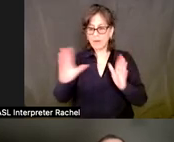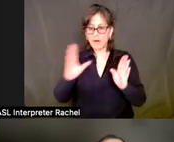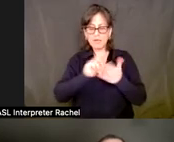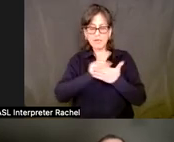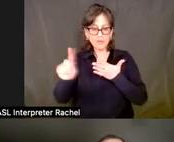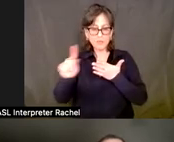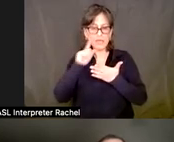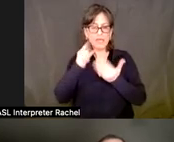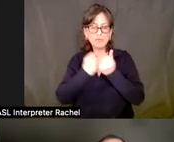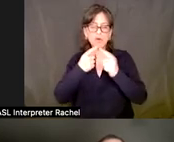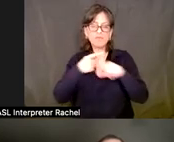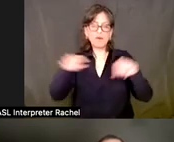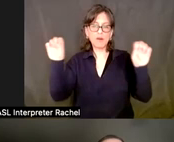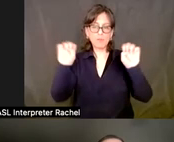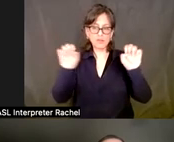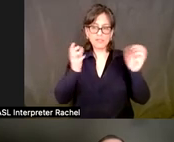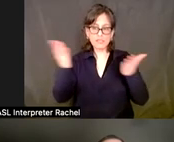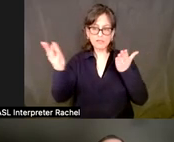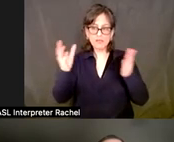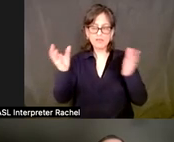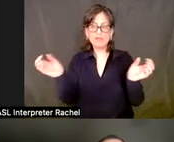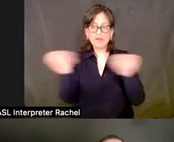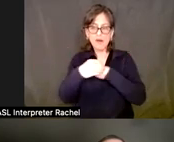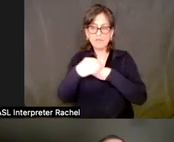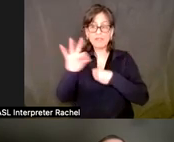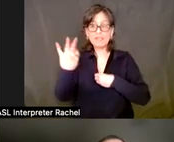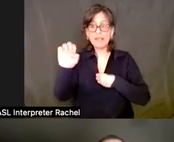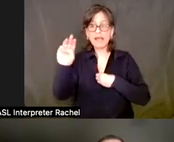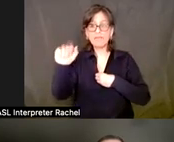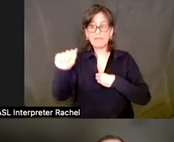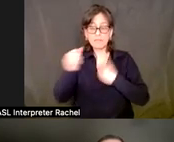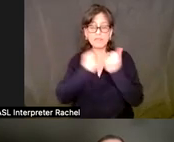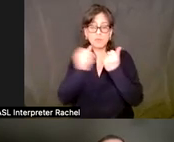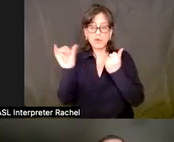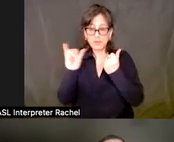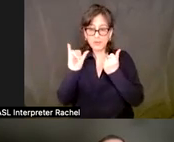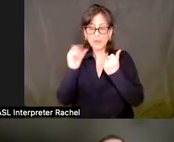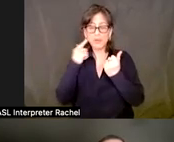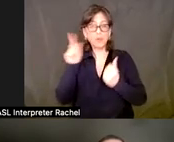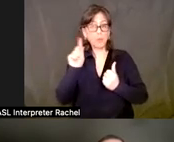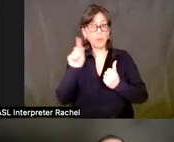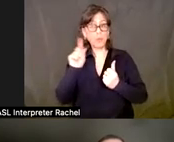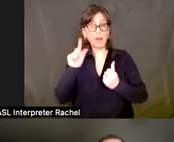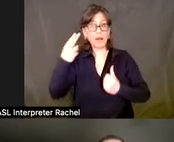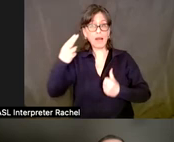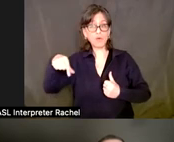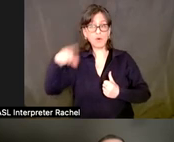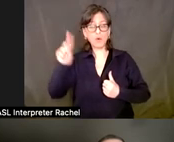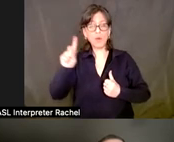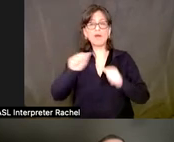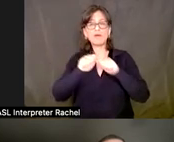California Office of Emergency Services through FEMA support for these activities. And we're headquartered at the, actually now the